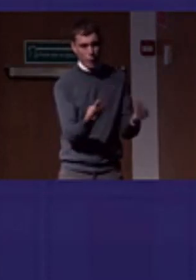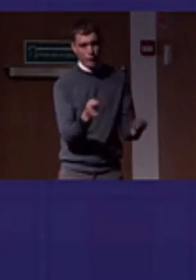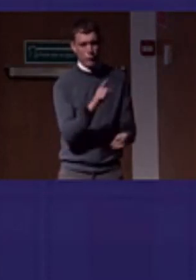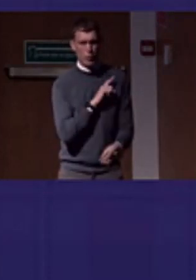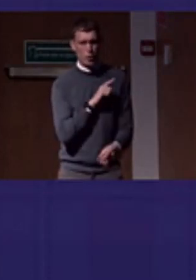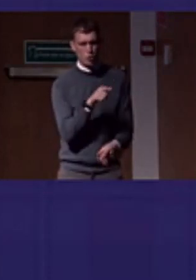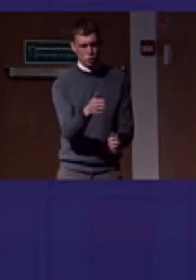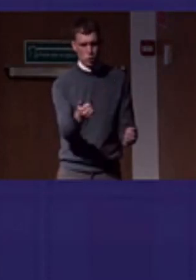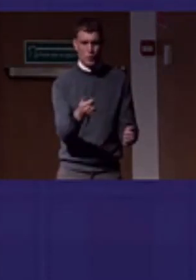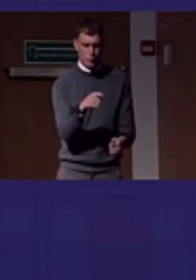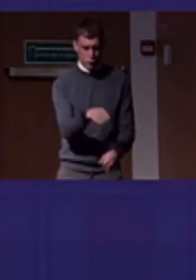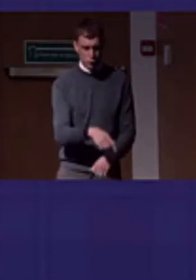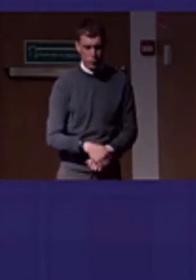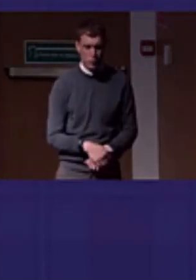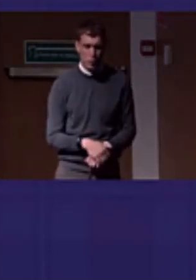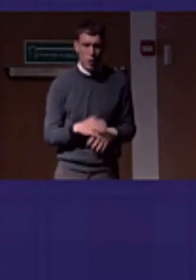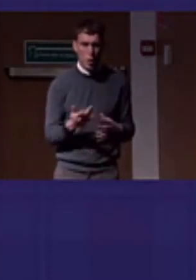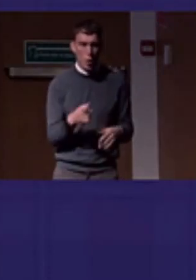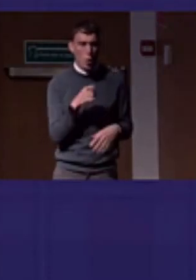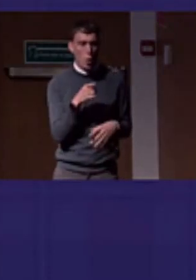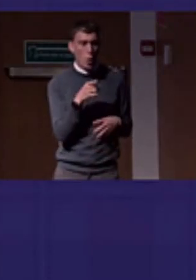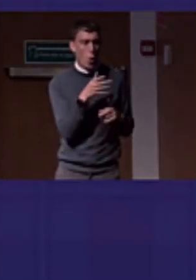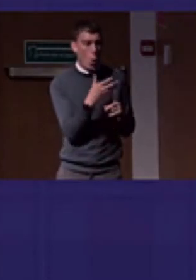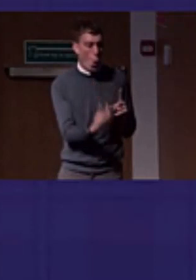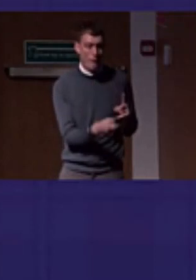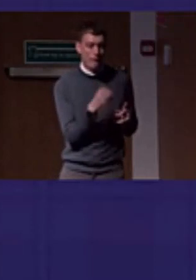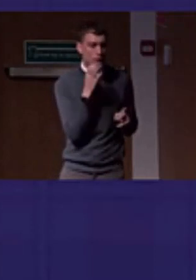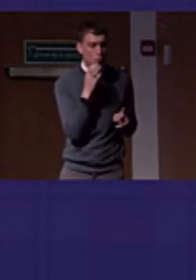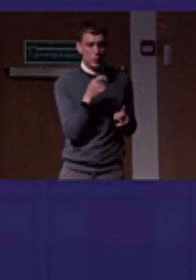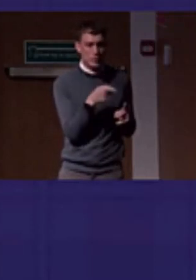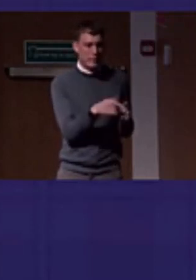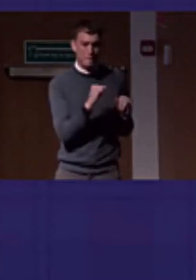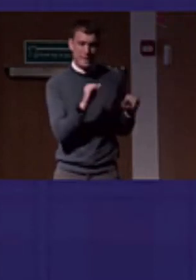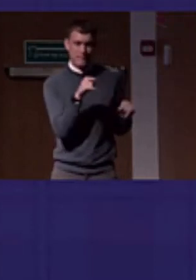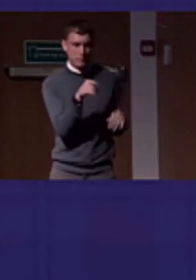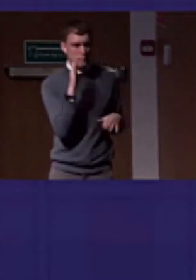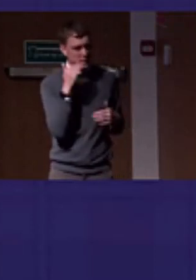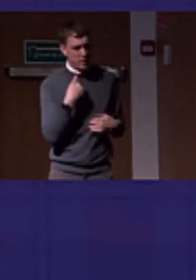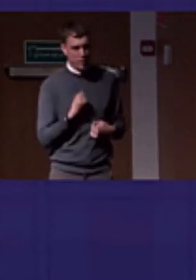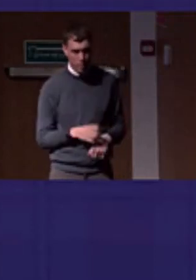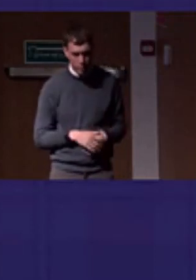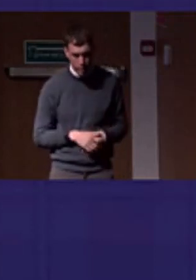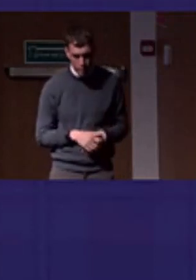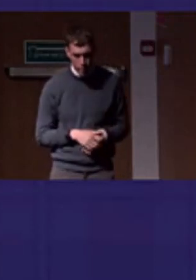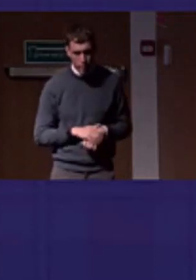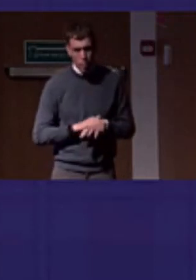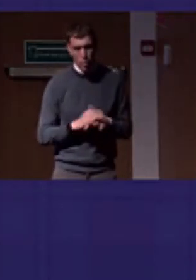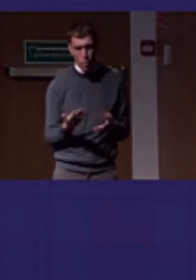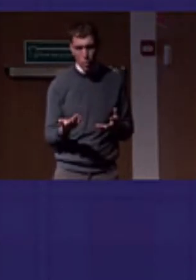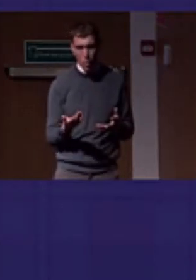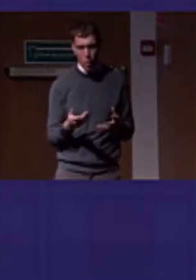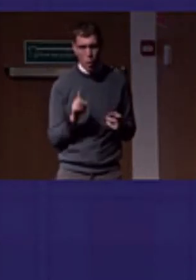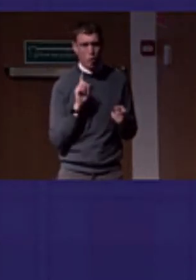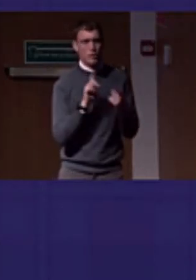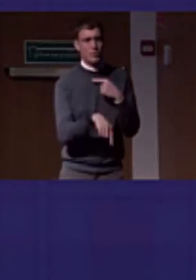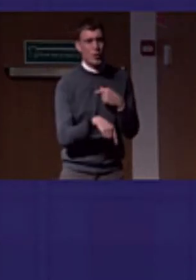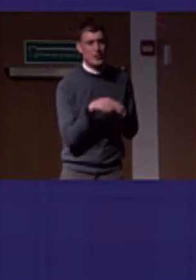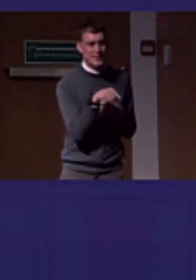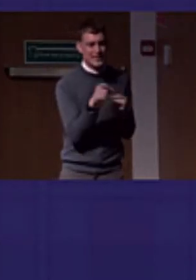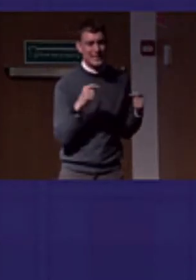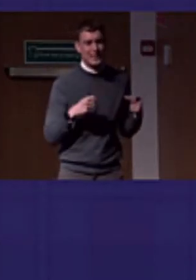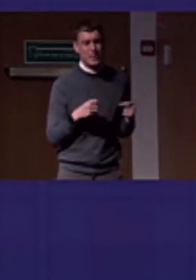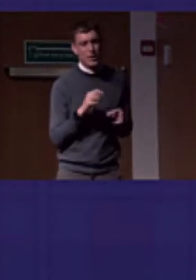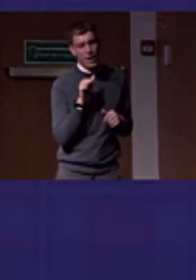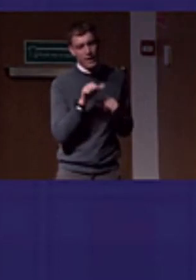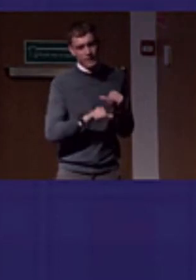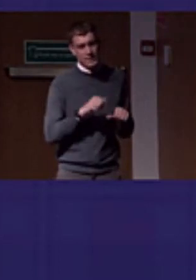it. Take Twitter, take this off your phone. It's bad for your mental health. Don't respond to email after 9 o'clock. It's bad for your mental